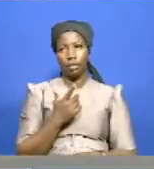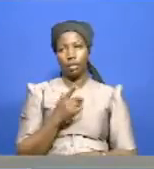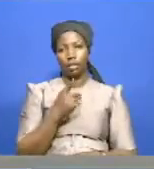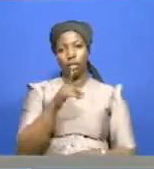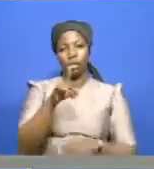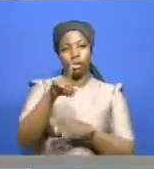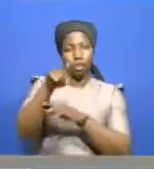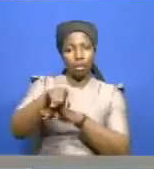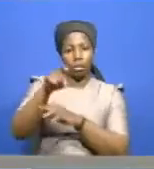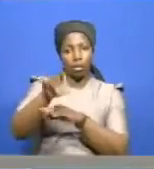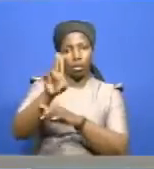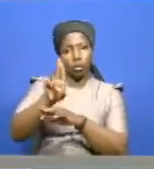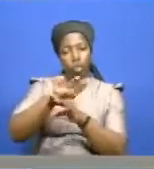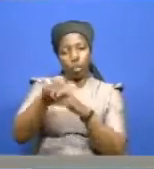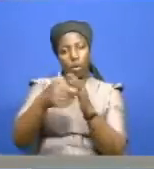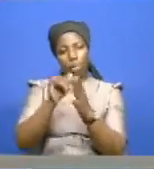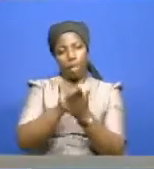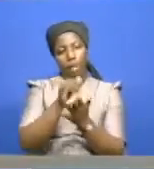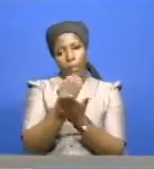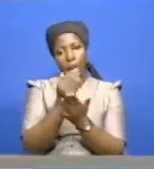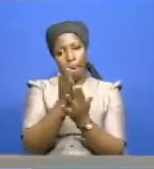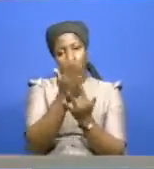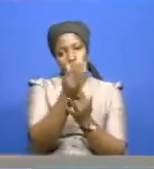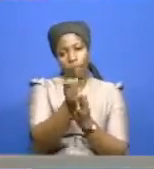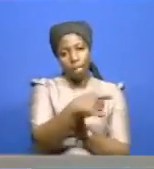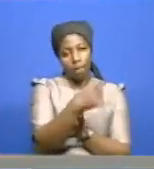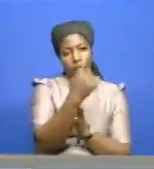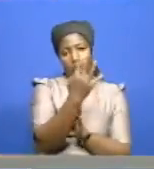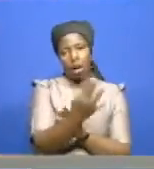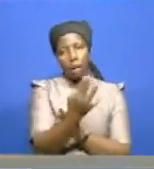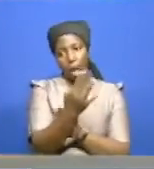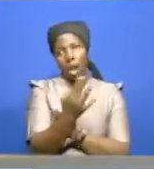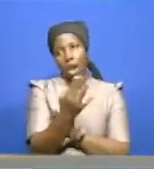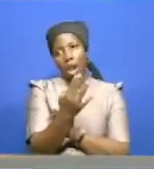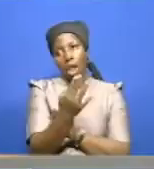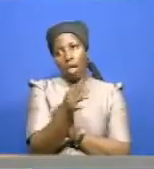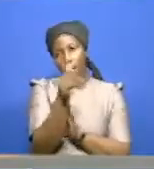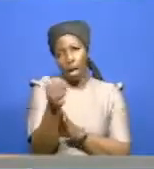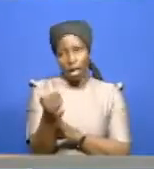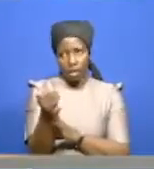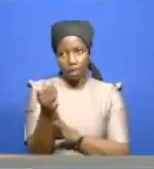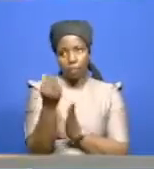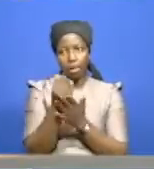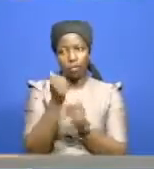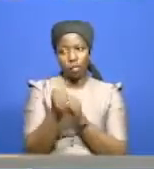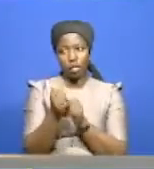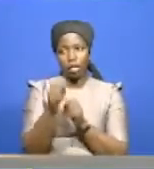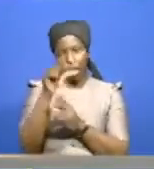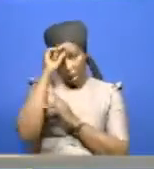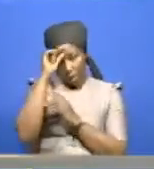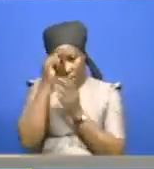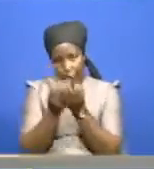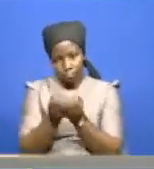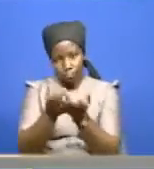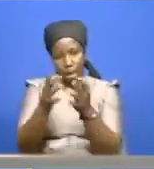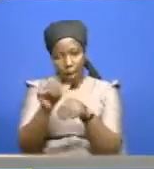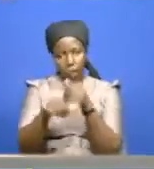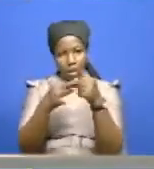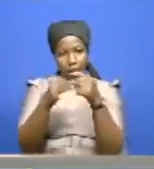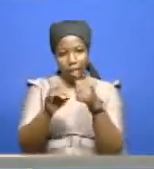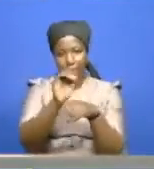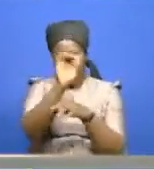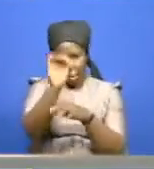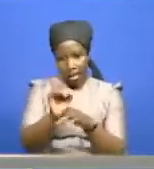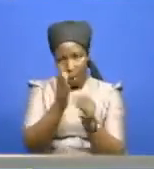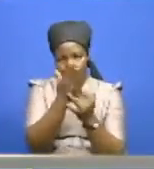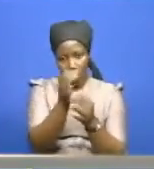to absorb all that money between April, the rest of the exchequer release, about 80% or about